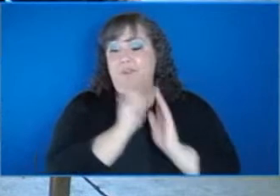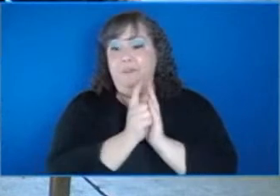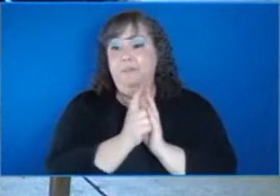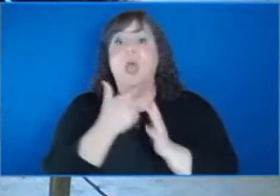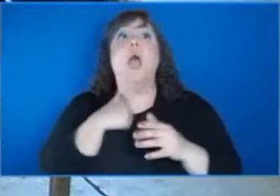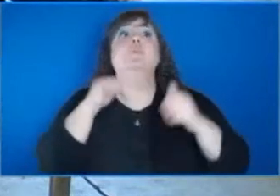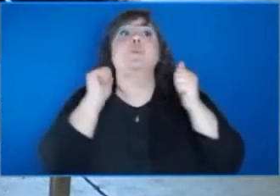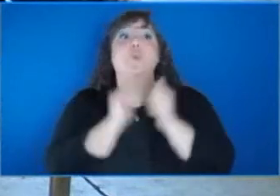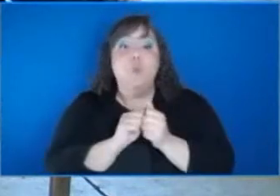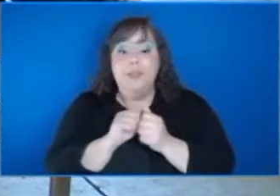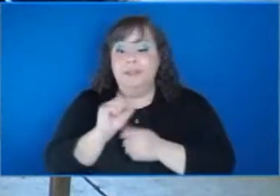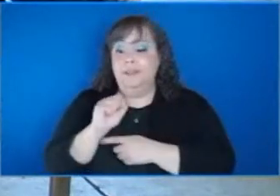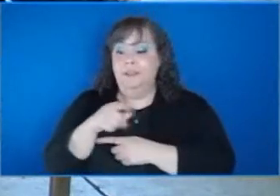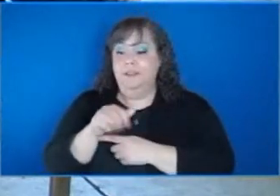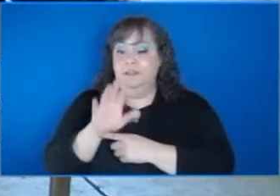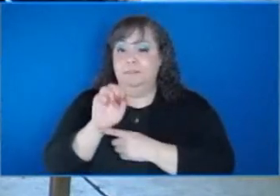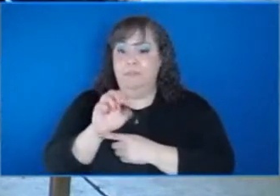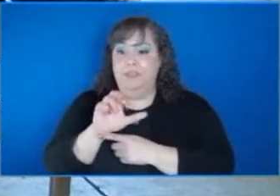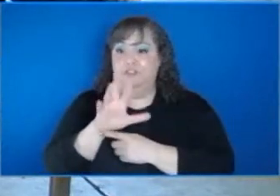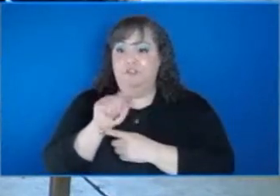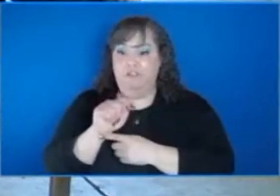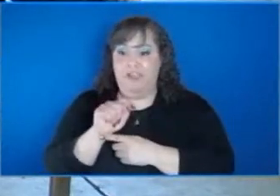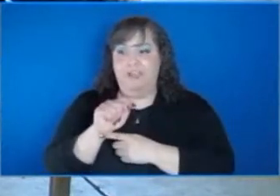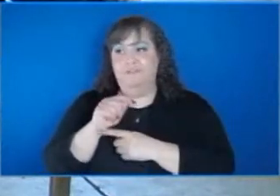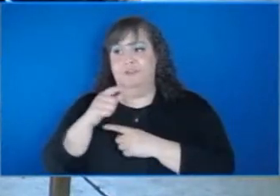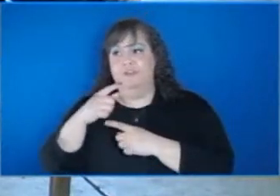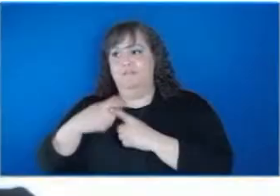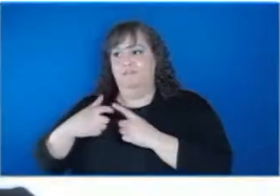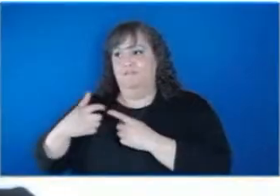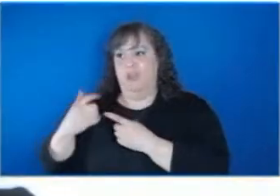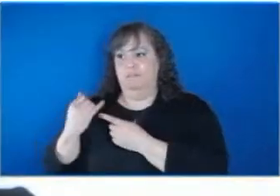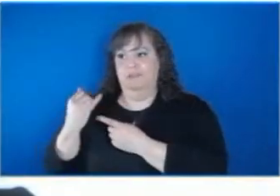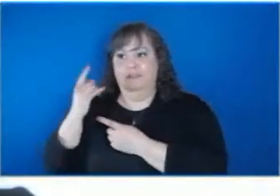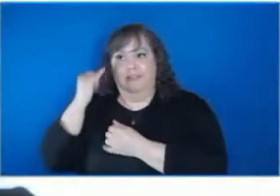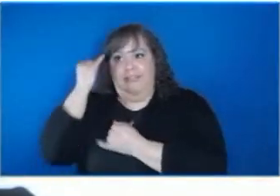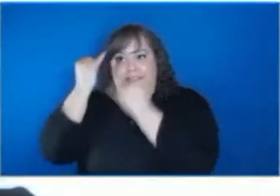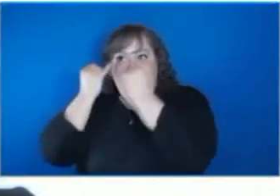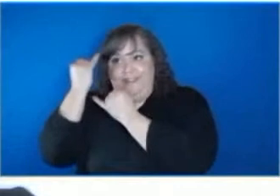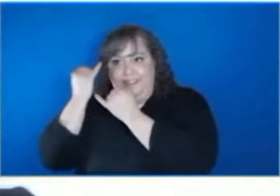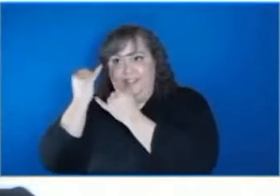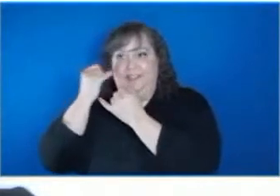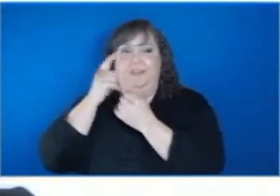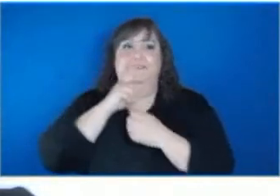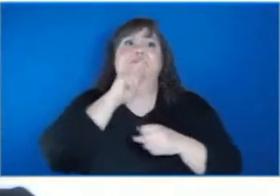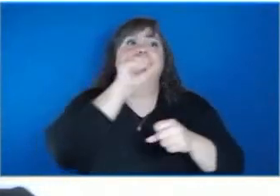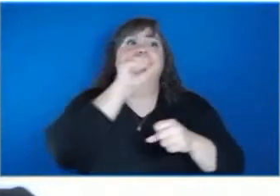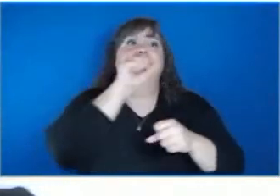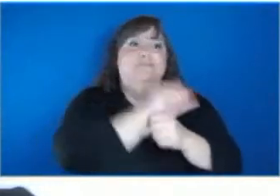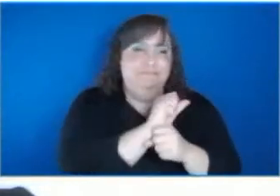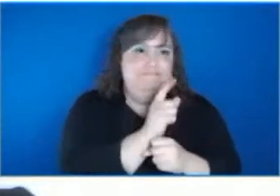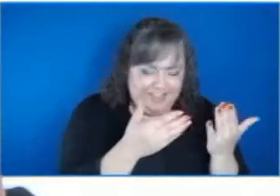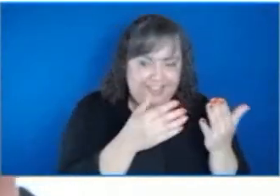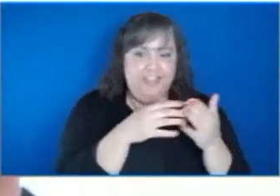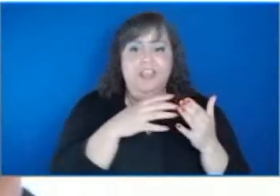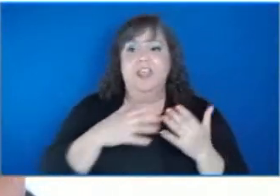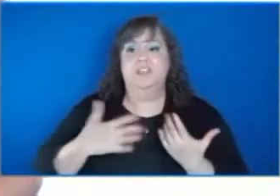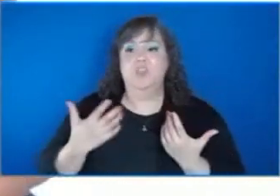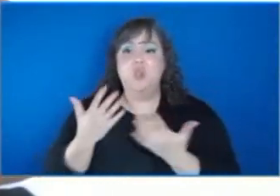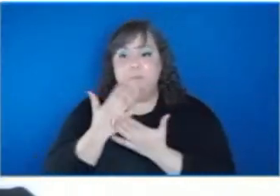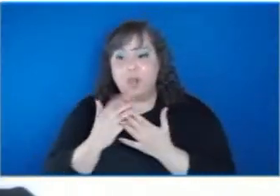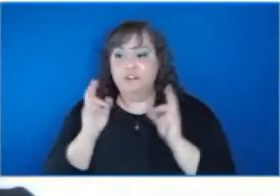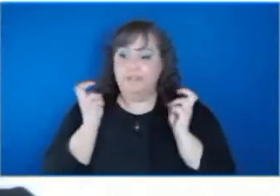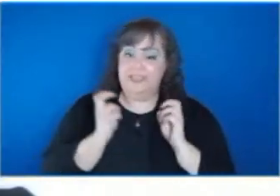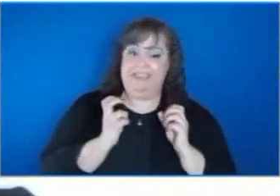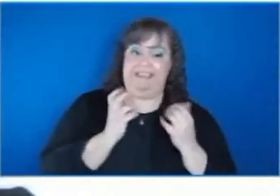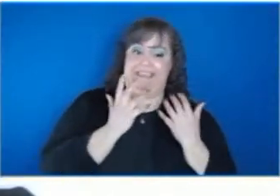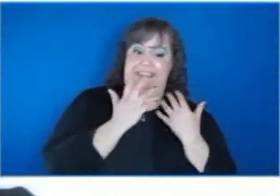its youth until its adulthood, and part of integration and testing was testing it. So after this